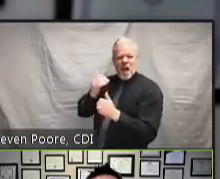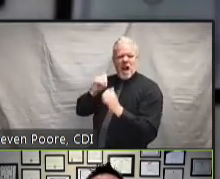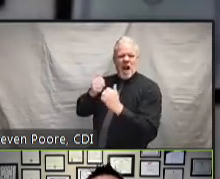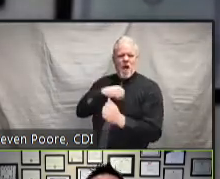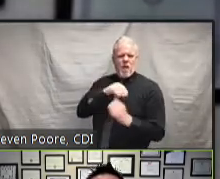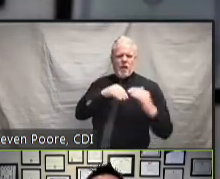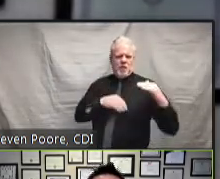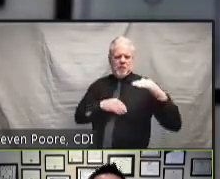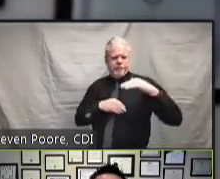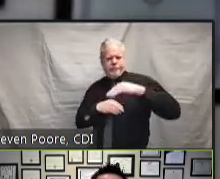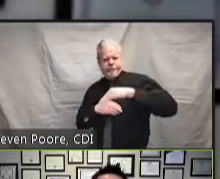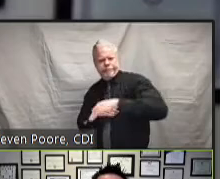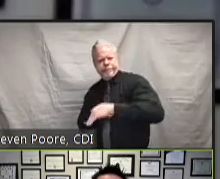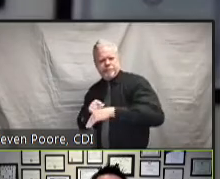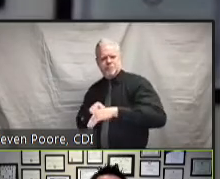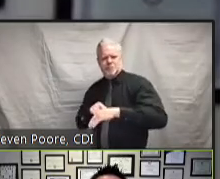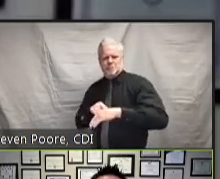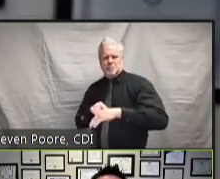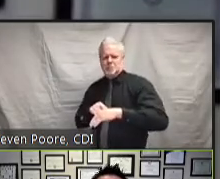taking precautions appropriately.